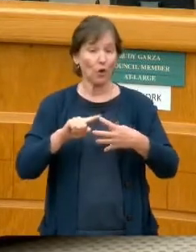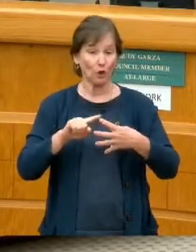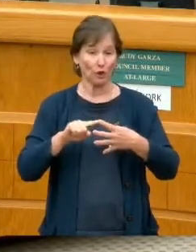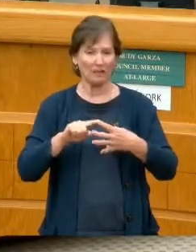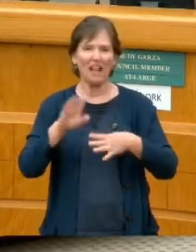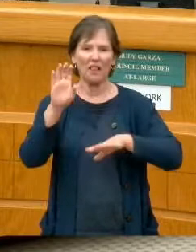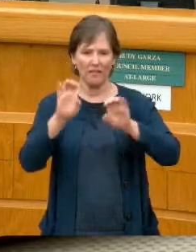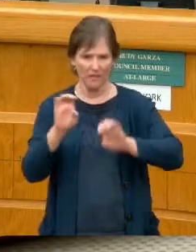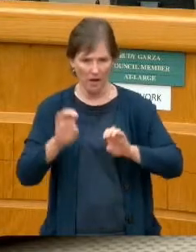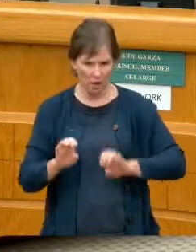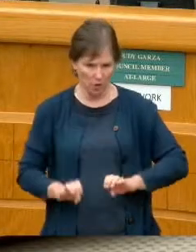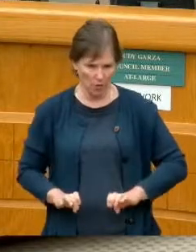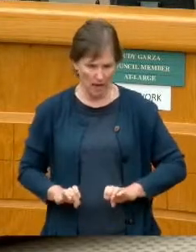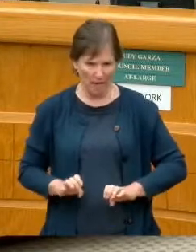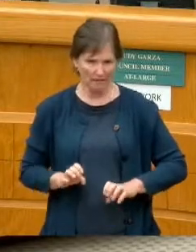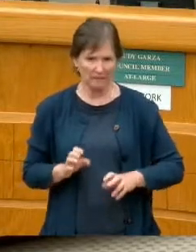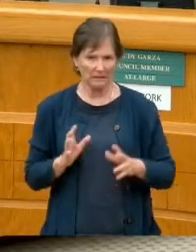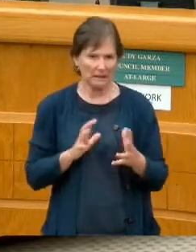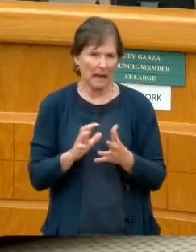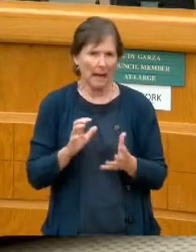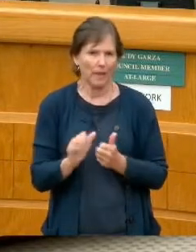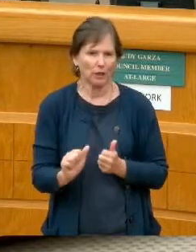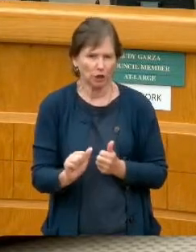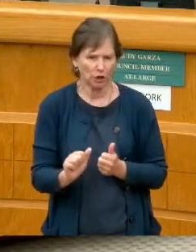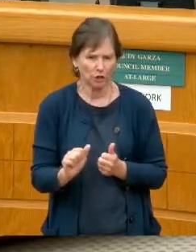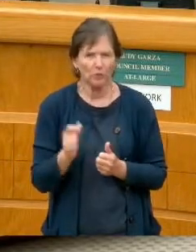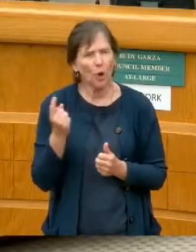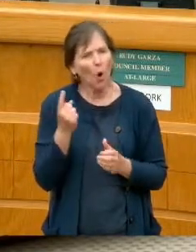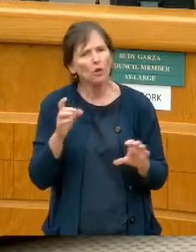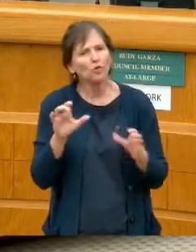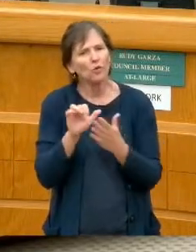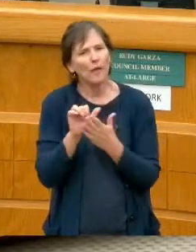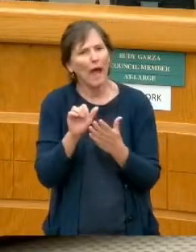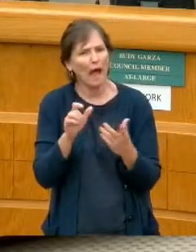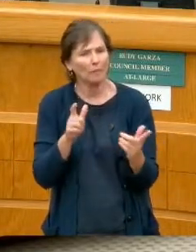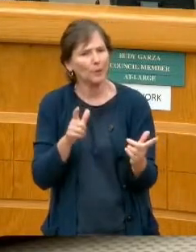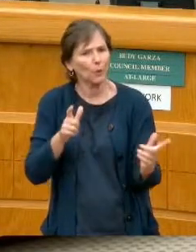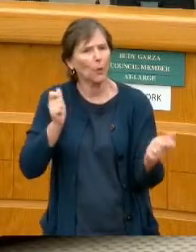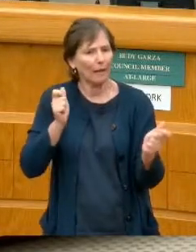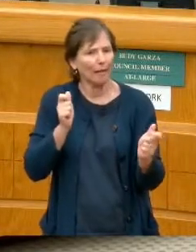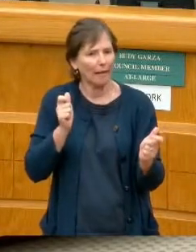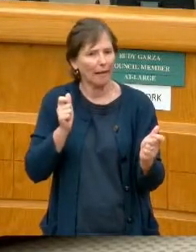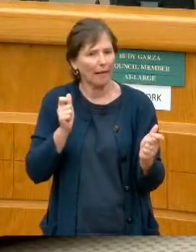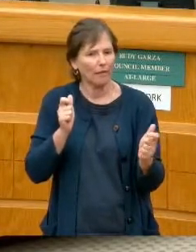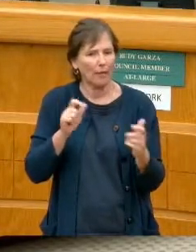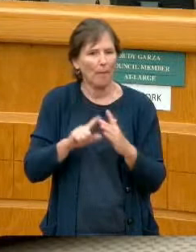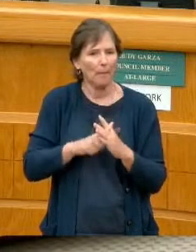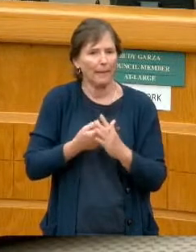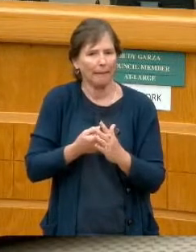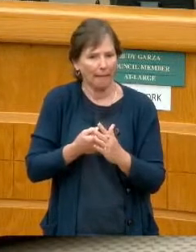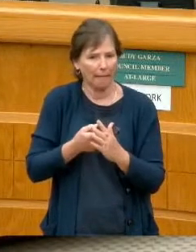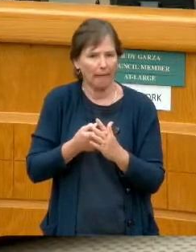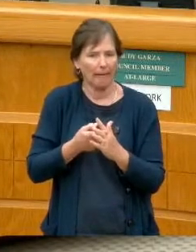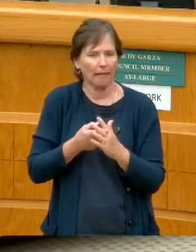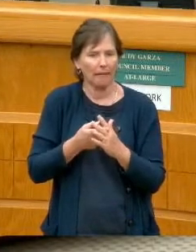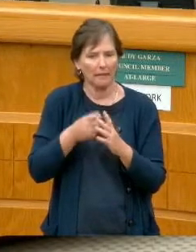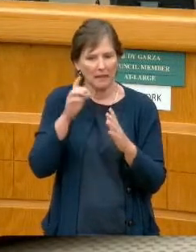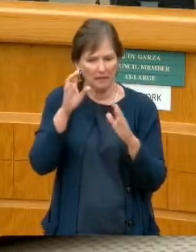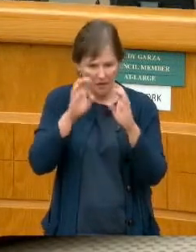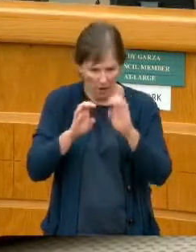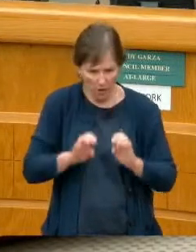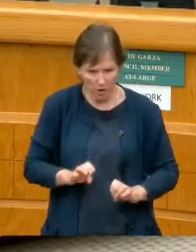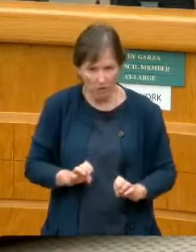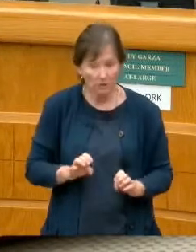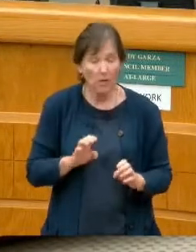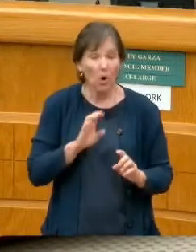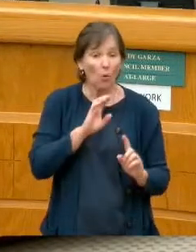is always performed very quickly as part of our emergency management initial damage assessment. A report is then sent to the state of